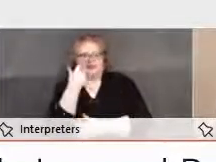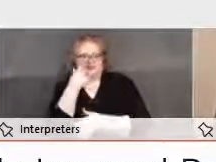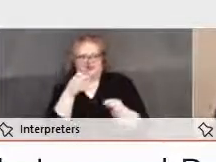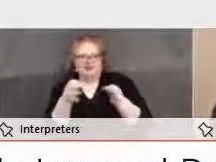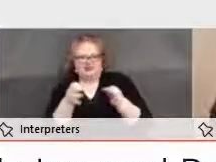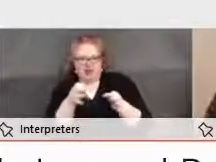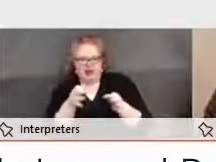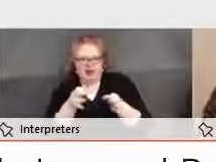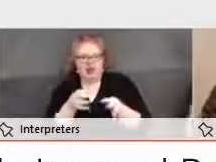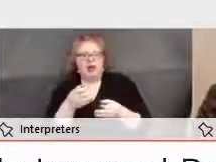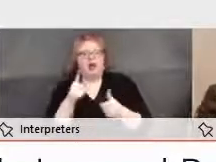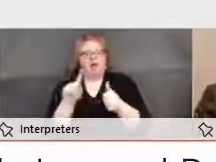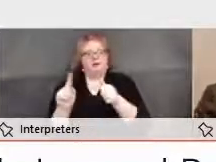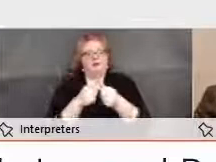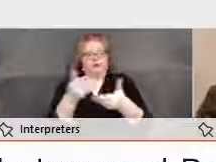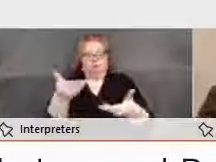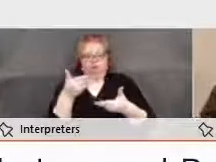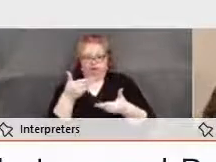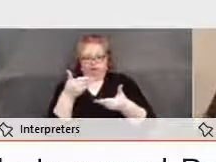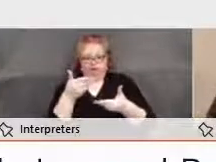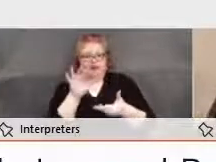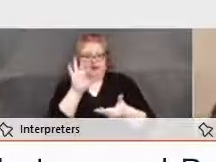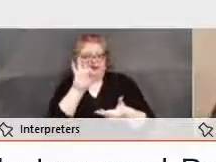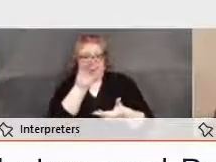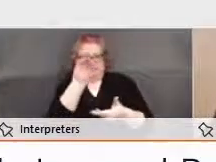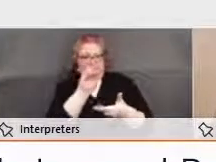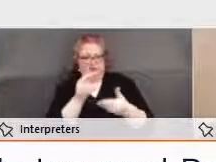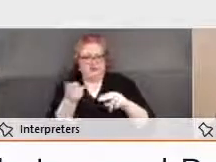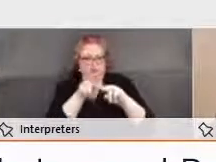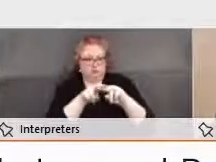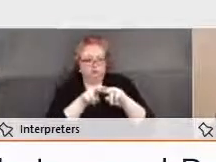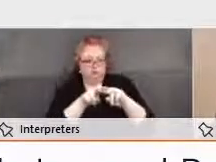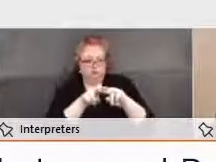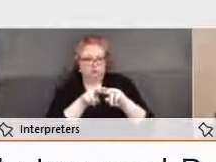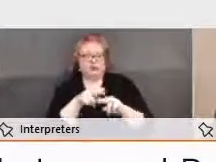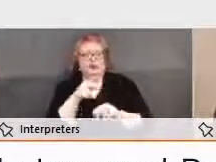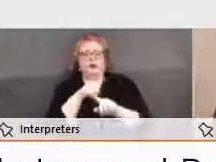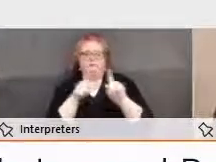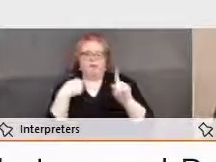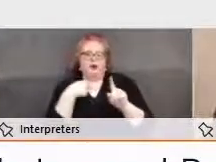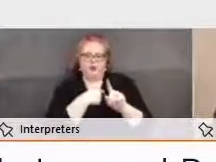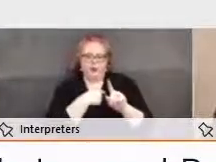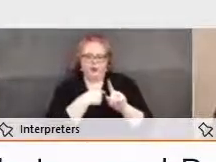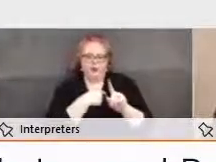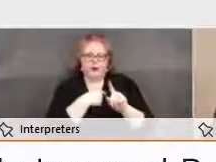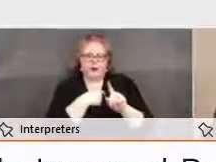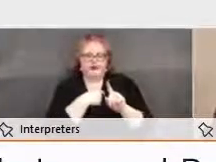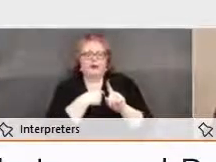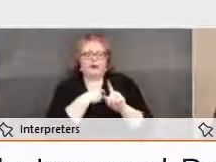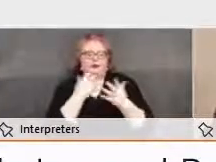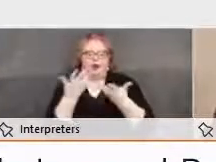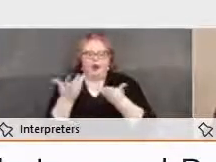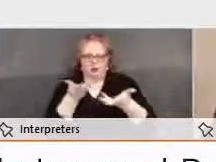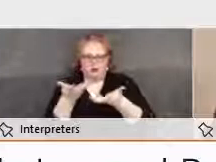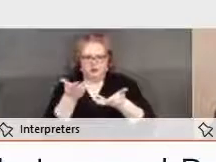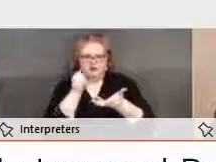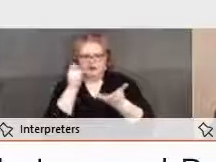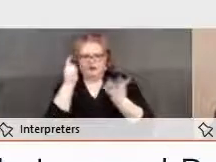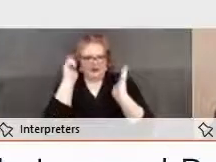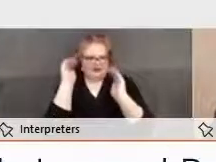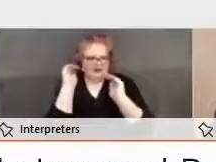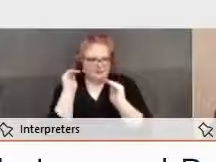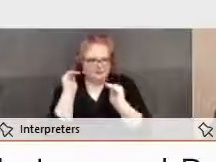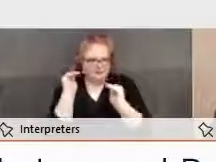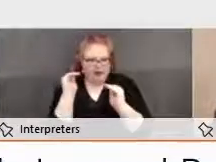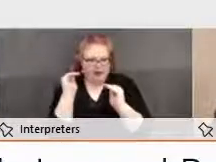us initially with a 9% renewal, but out of the blue, something we did not expect, caught totally